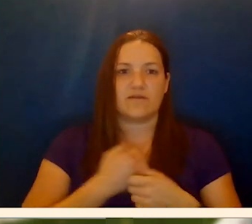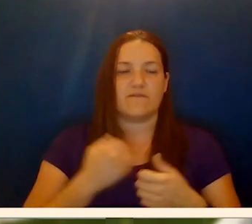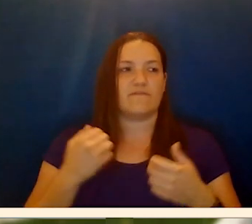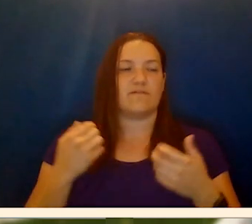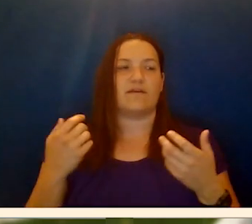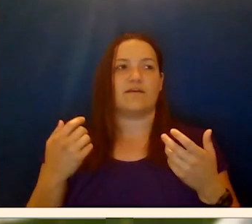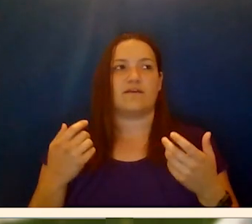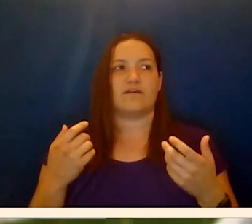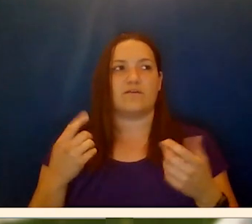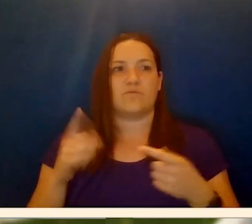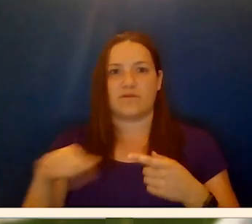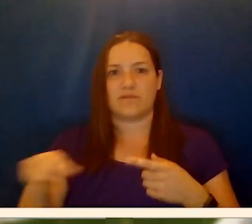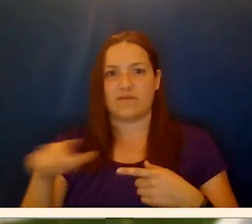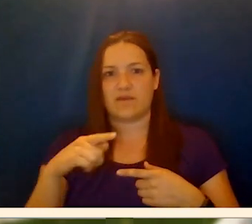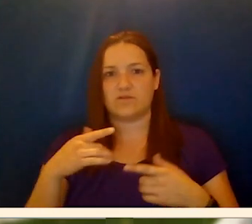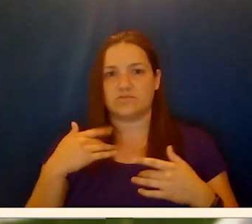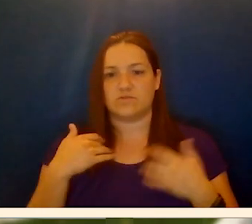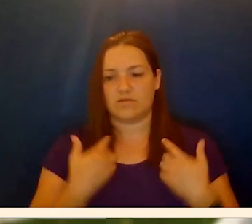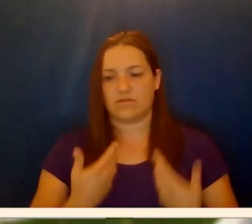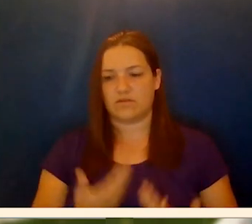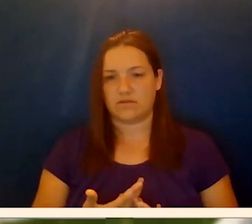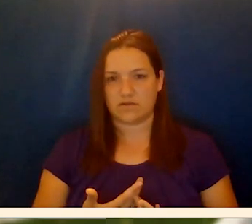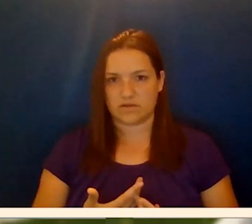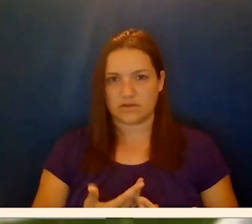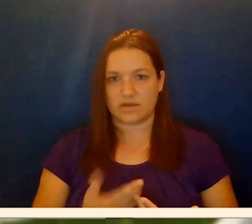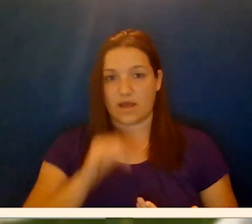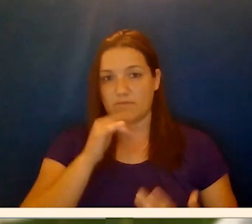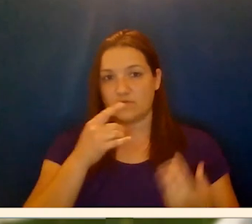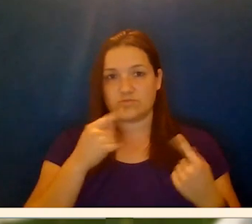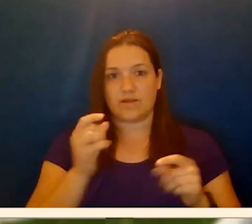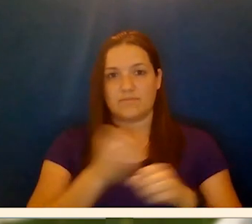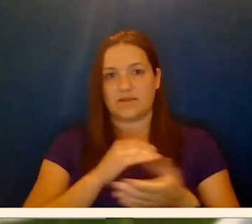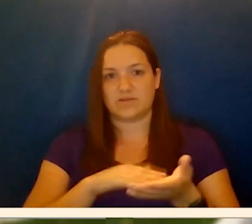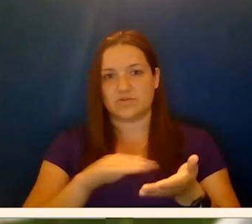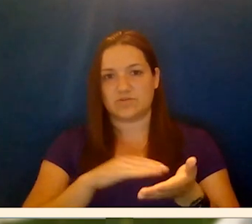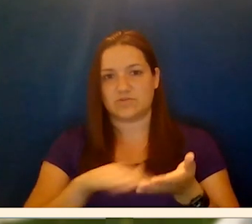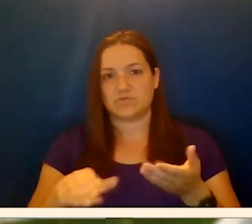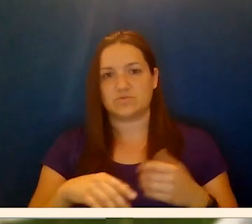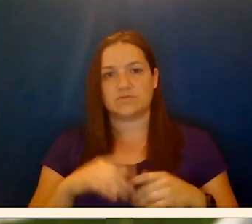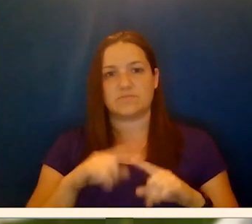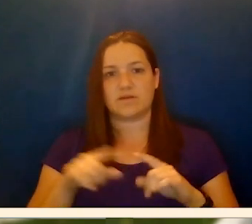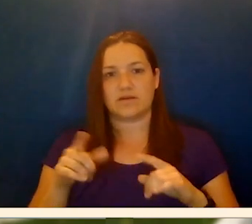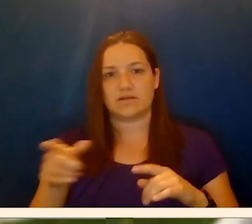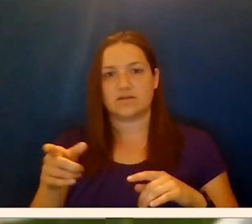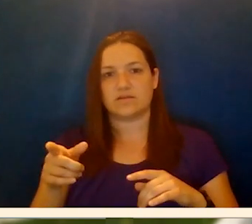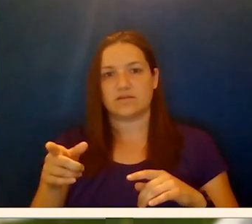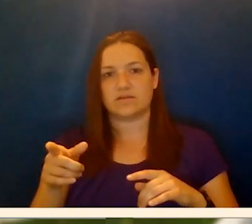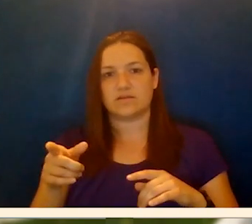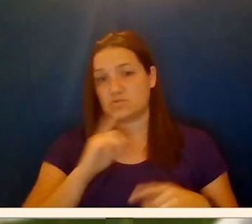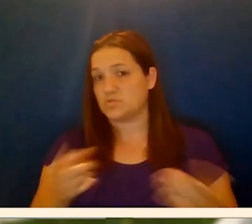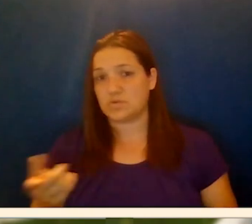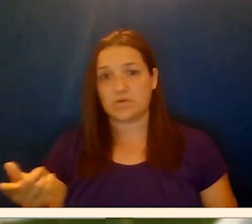when they themselves are so down. And again, I'm not trying to make excuses, but it's the reality that